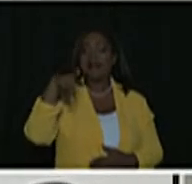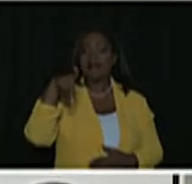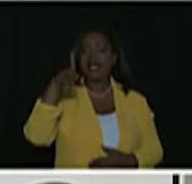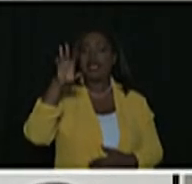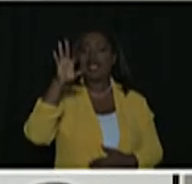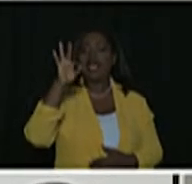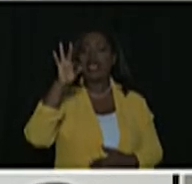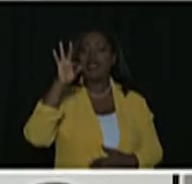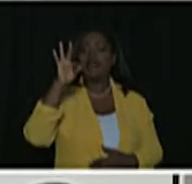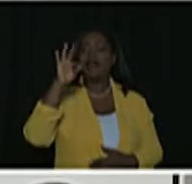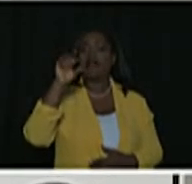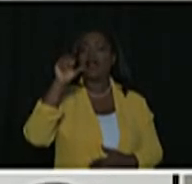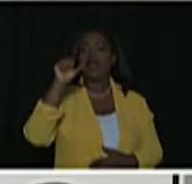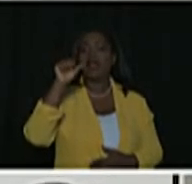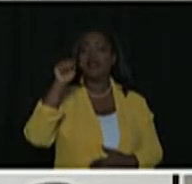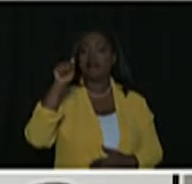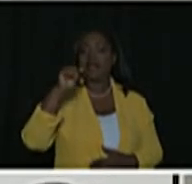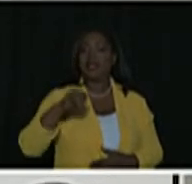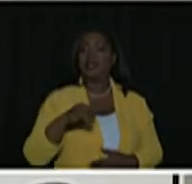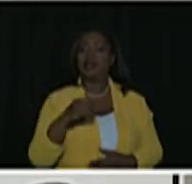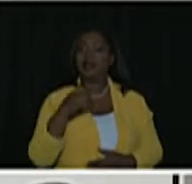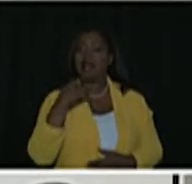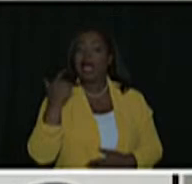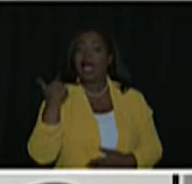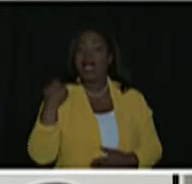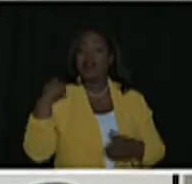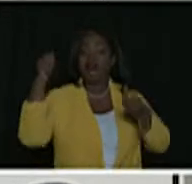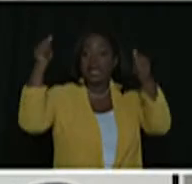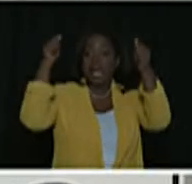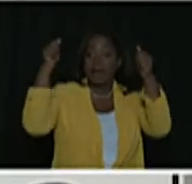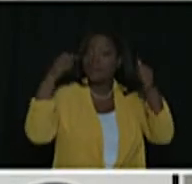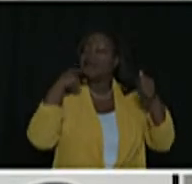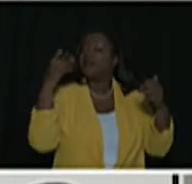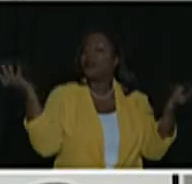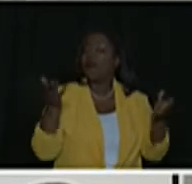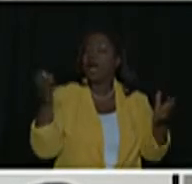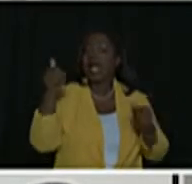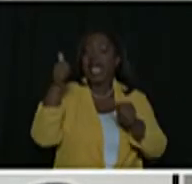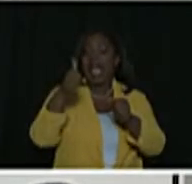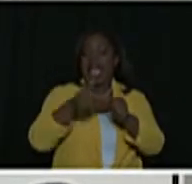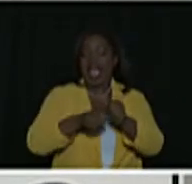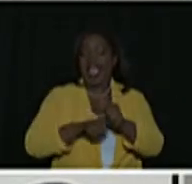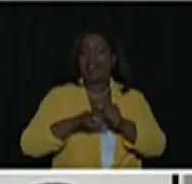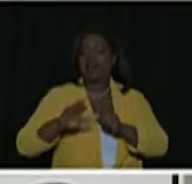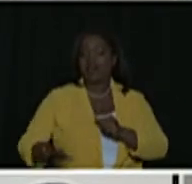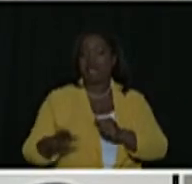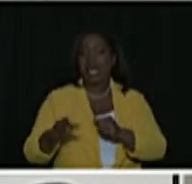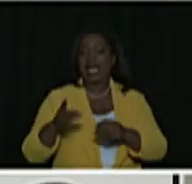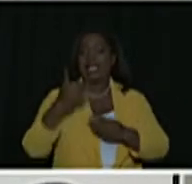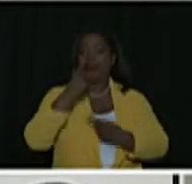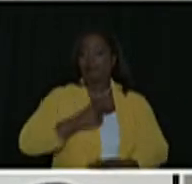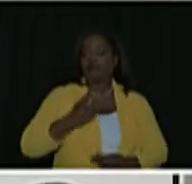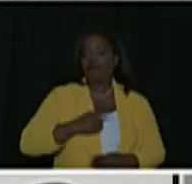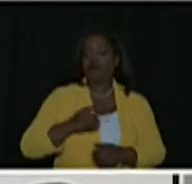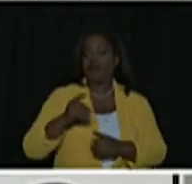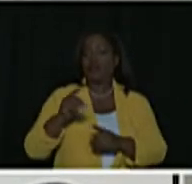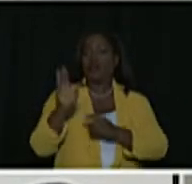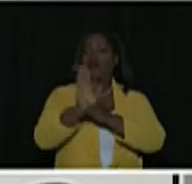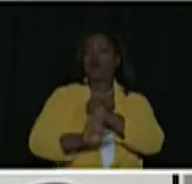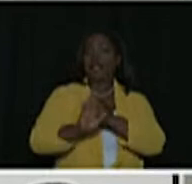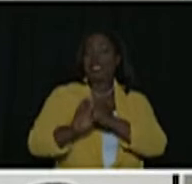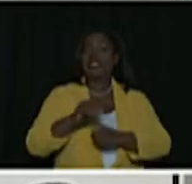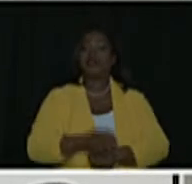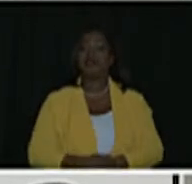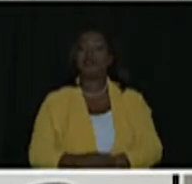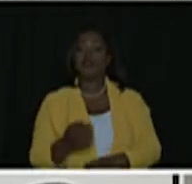Every Child Deserves Protection, to educate you, our viewers, about the importance of collaborating to